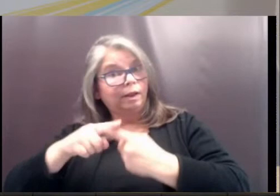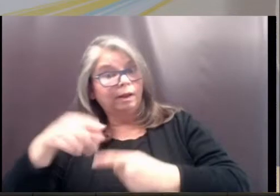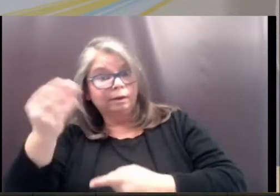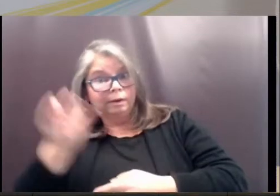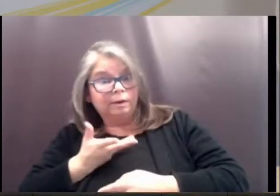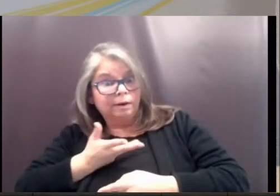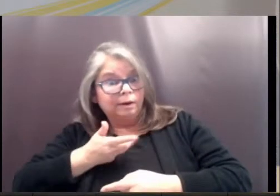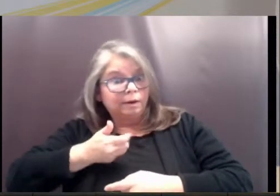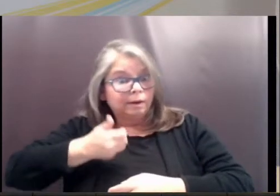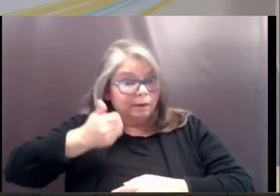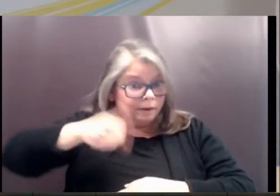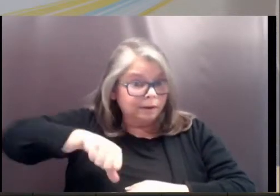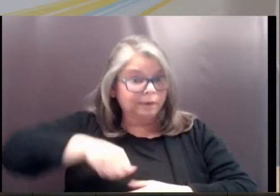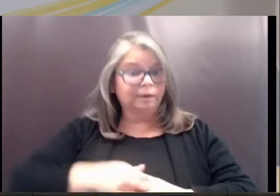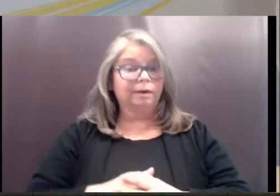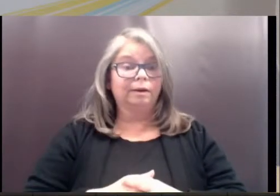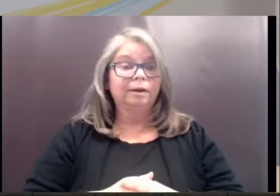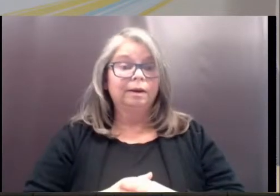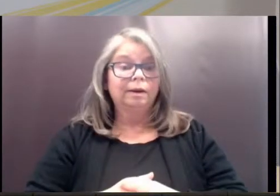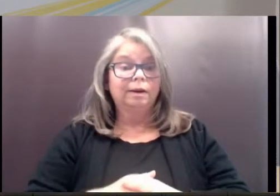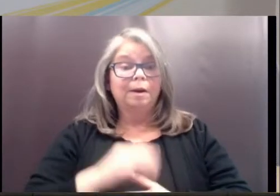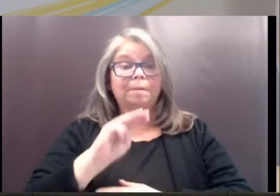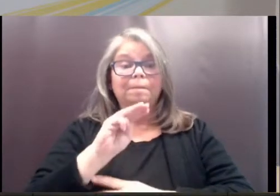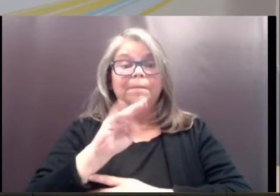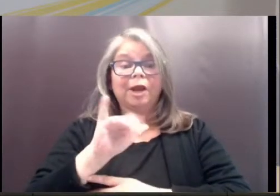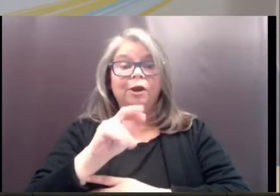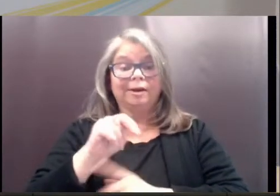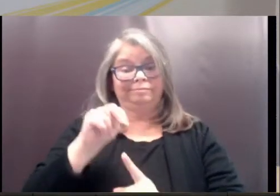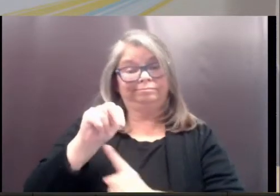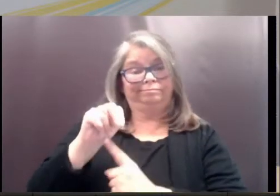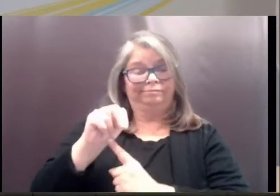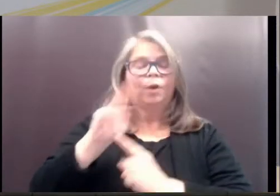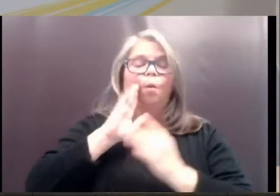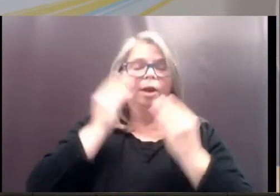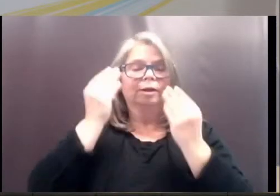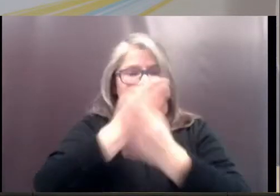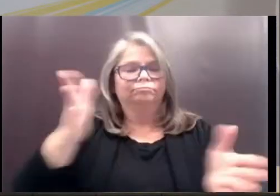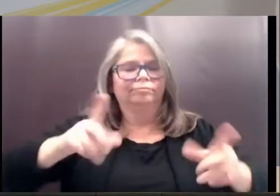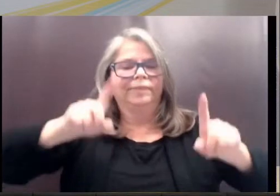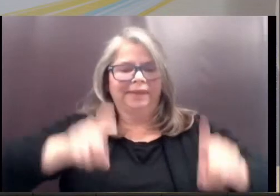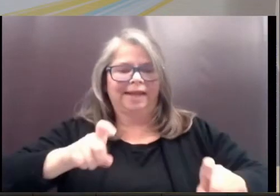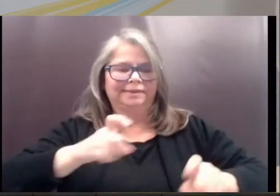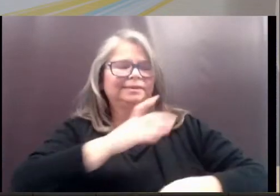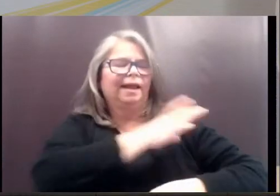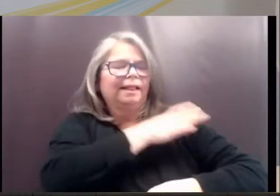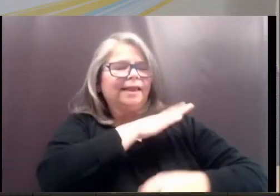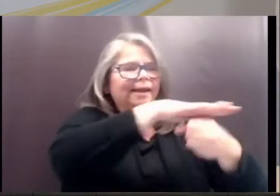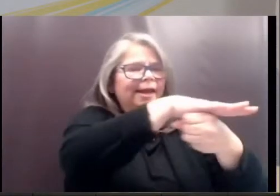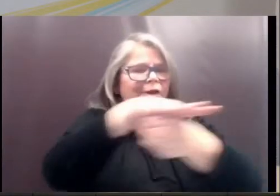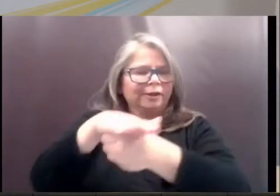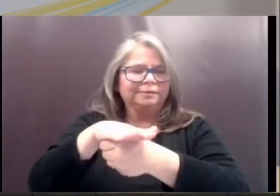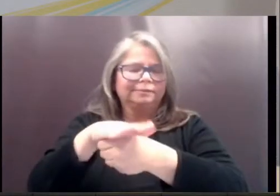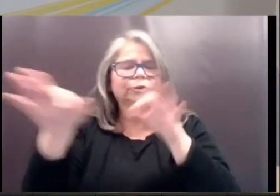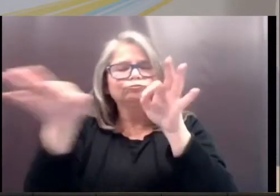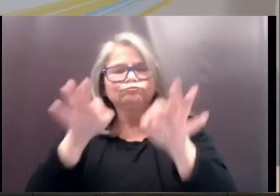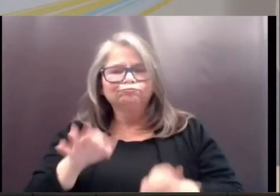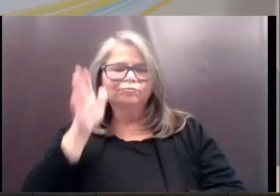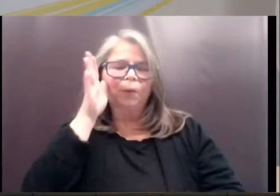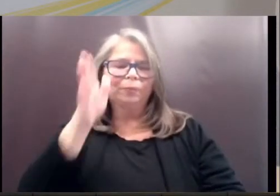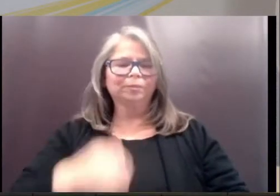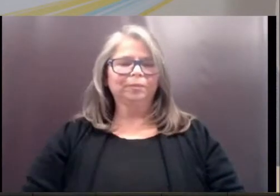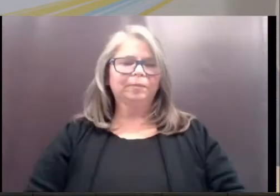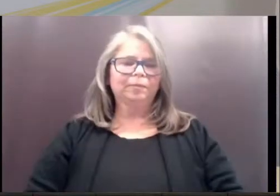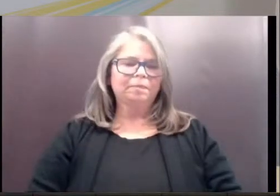information about the availability of the testing clinics in a few minutes. A special thank you to our partners at Island EMS and